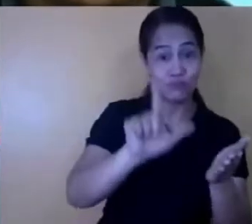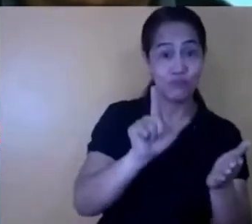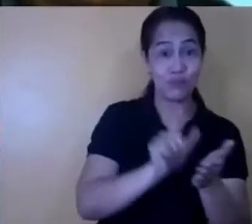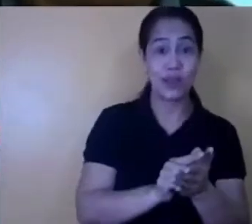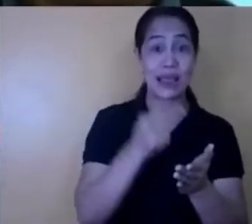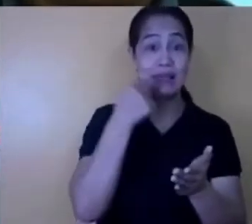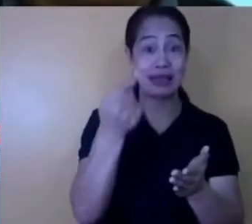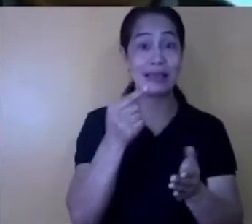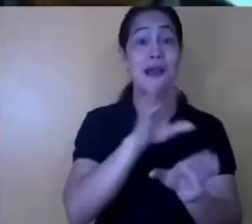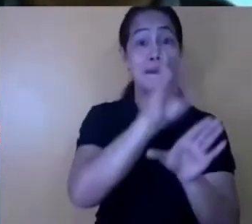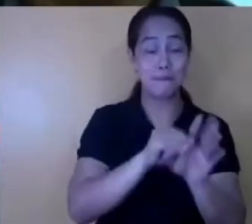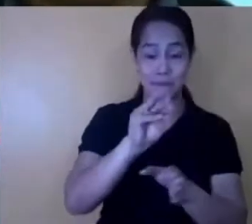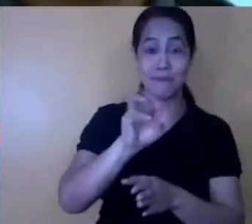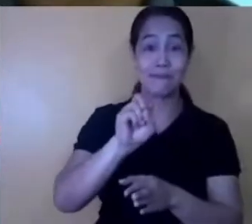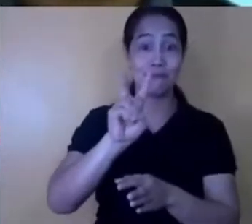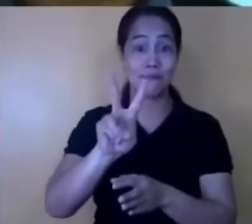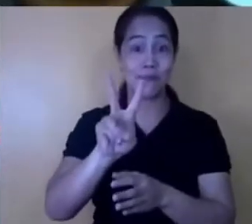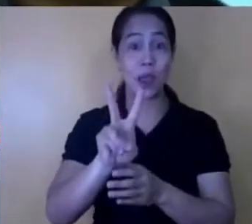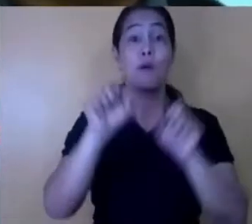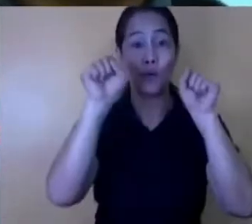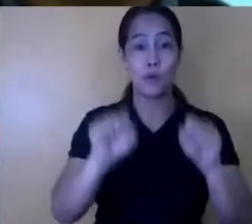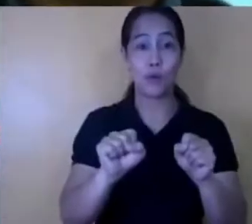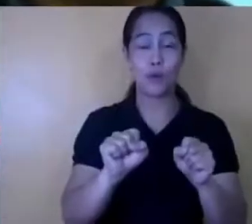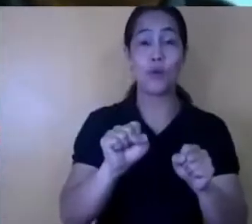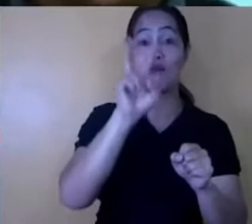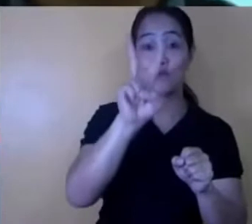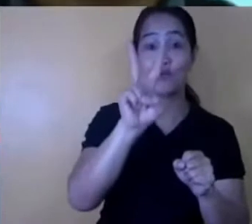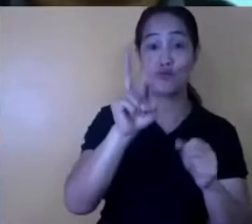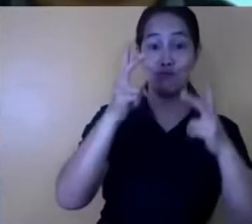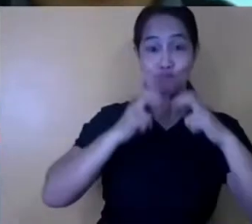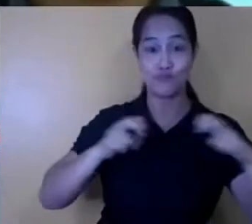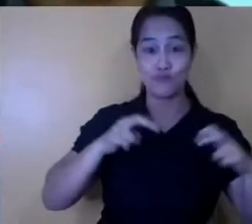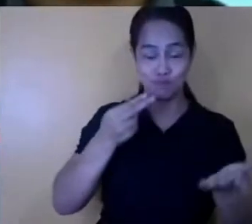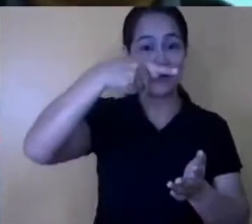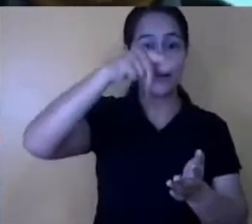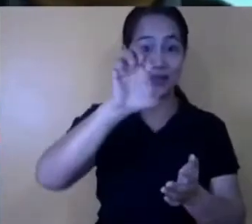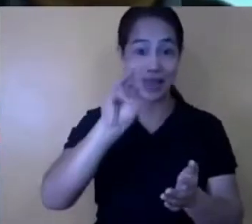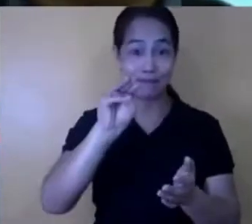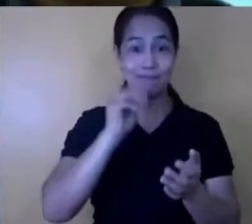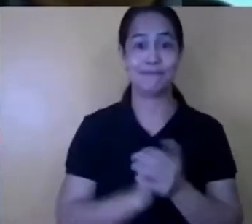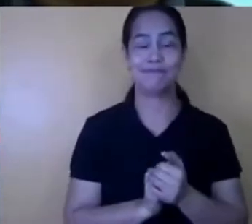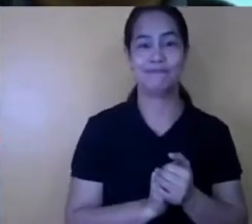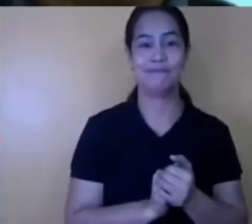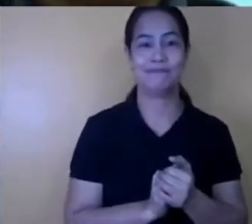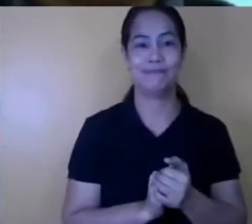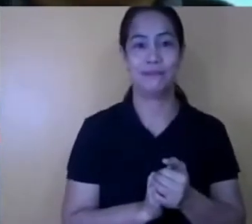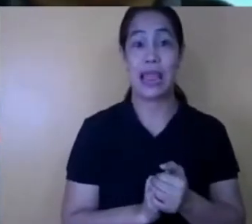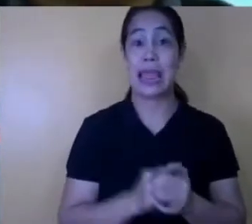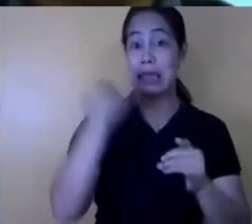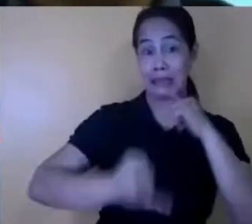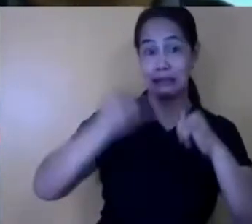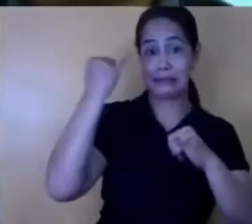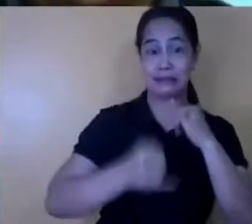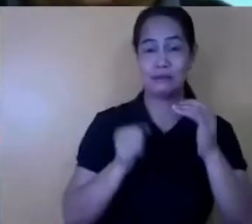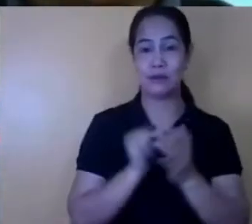MOV will be at least 2 reflection notes per semester. And lastly, for